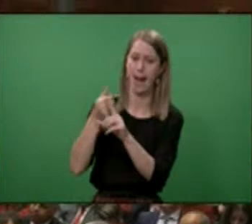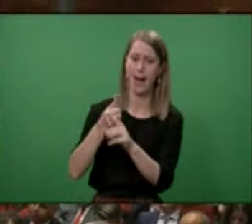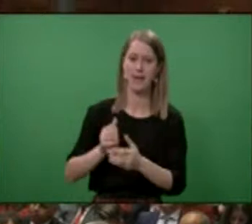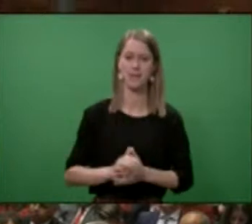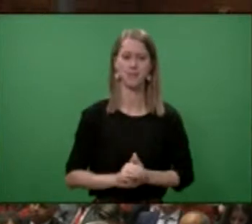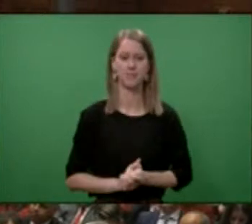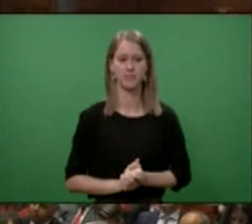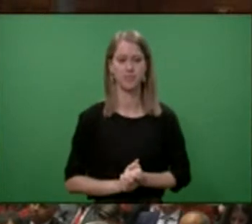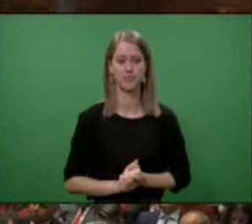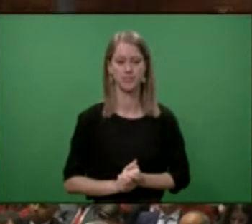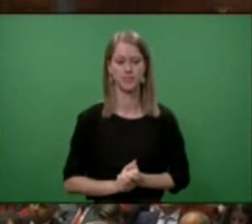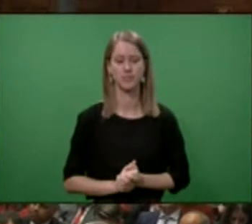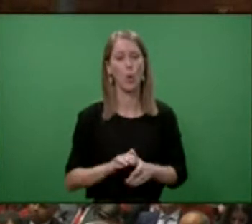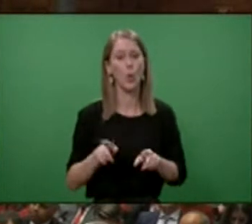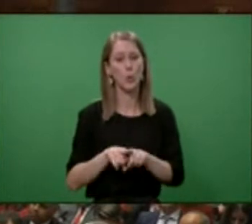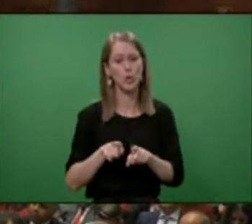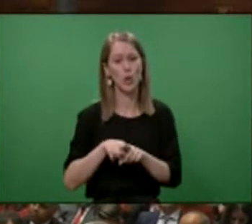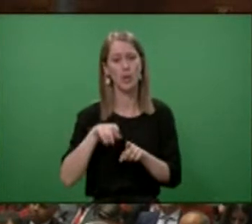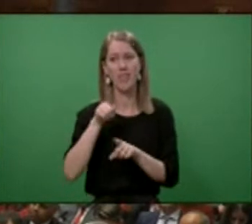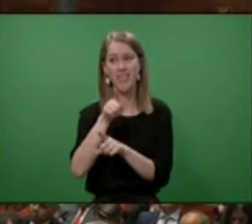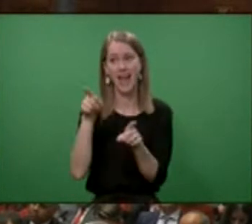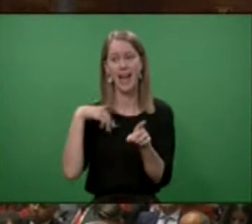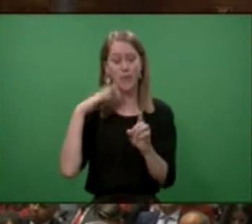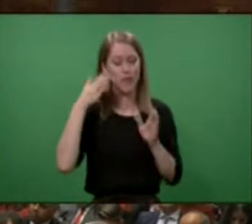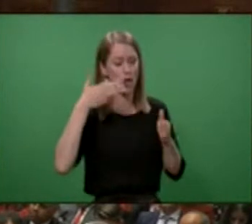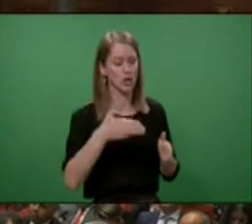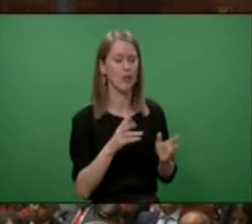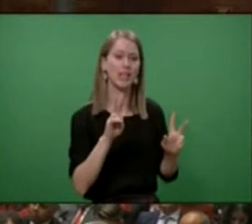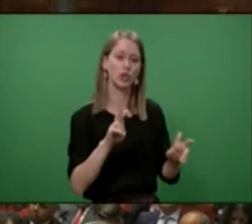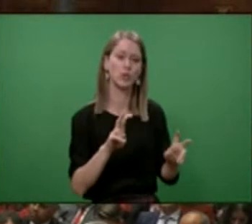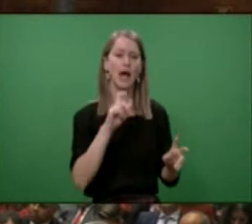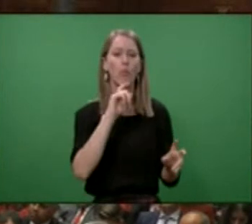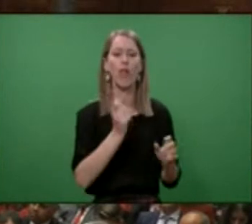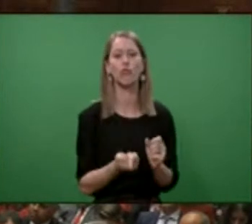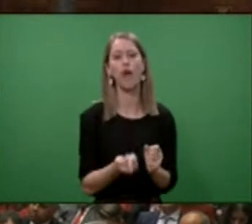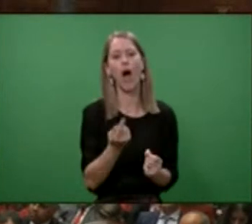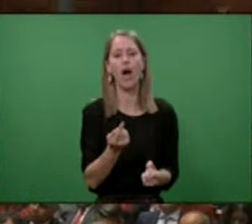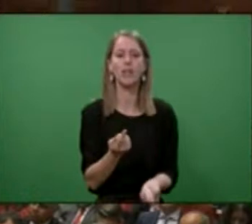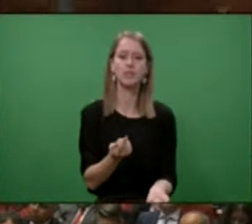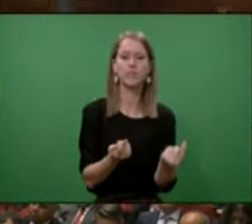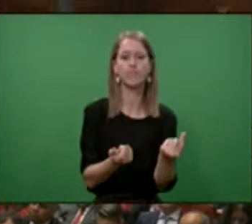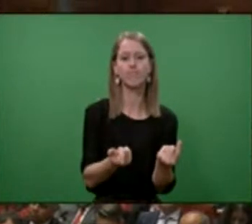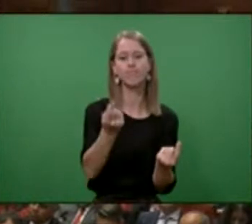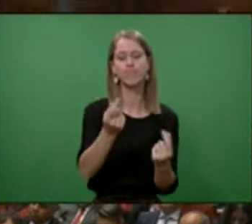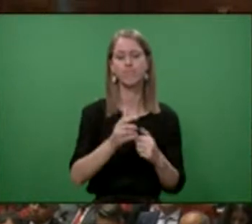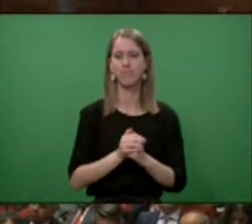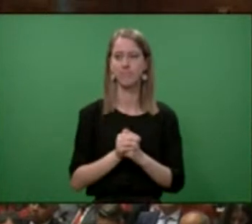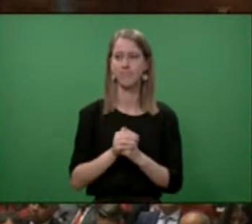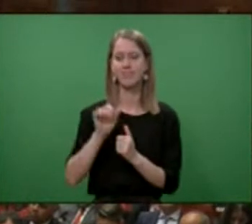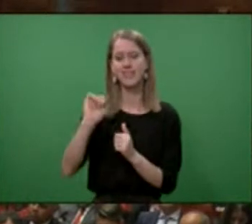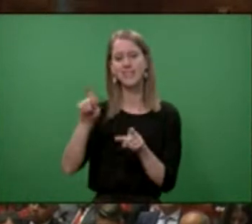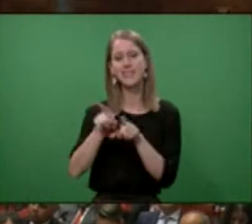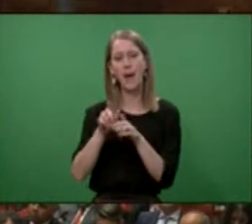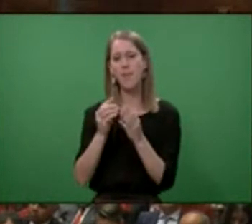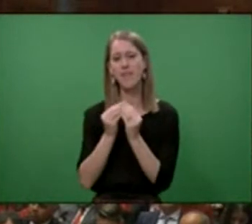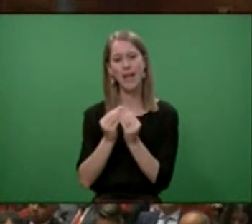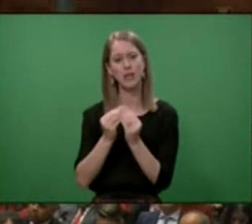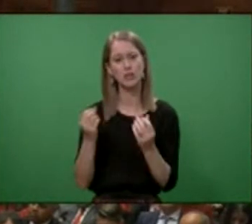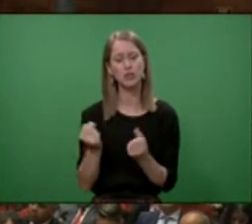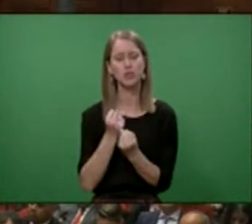while responding to the issues that will inevitably arise and bringing to bear the same values and strong